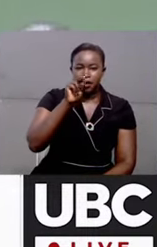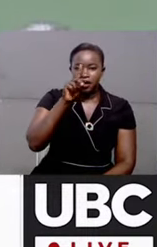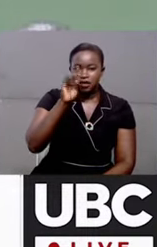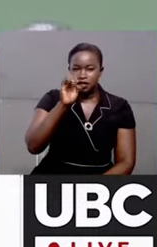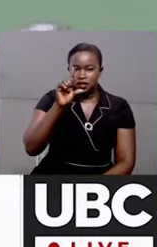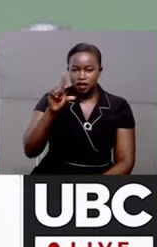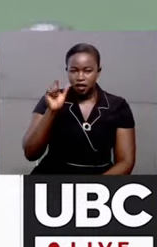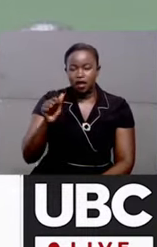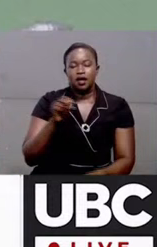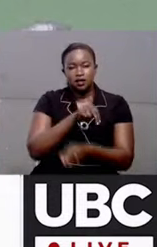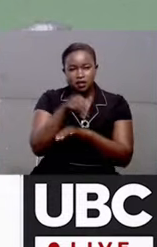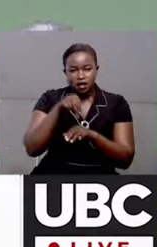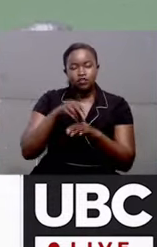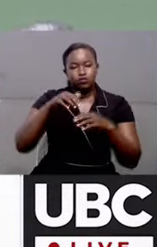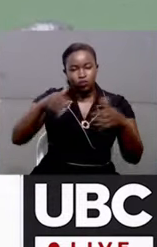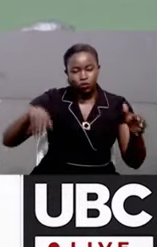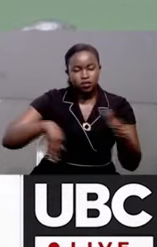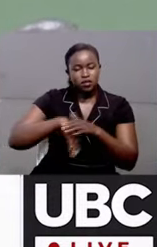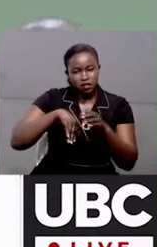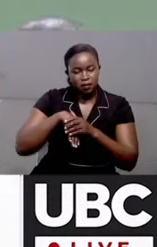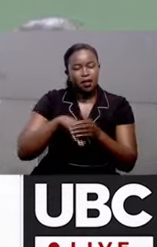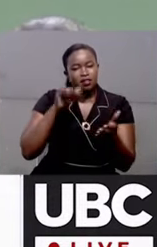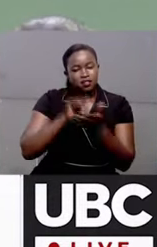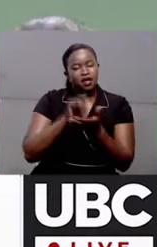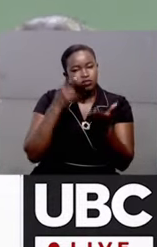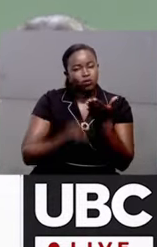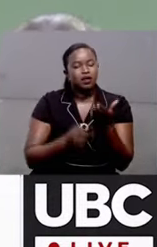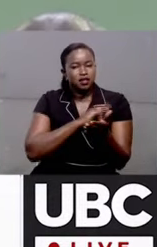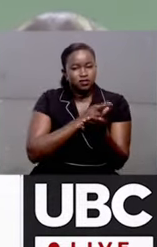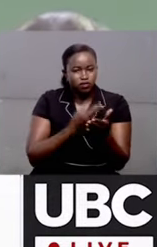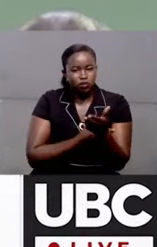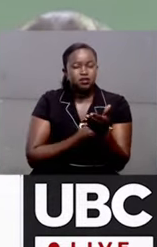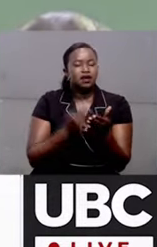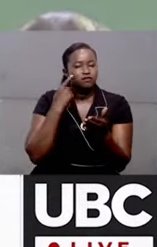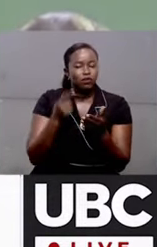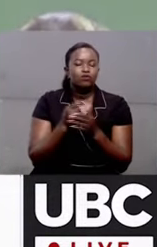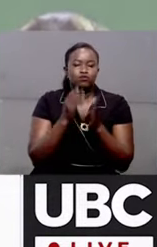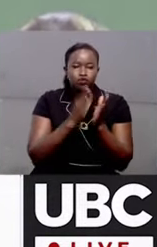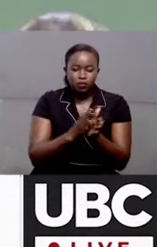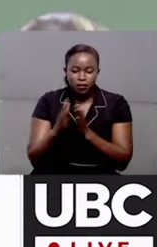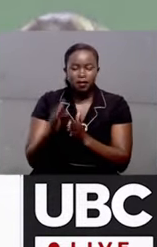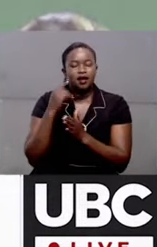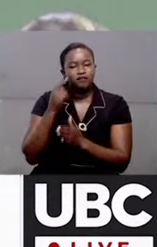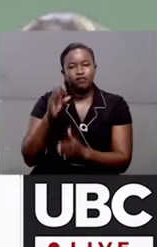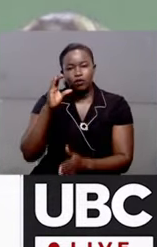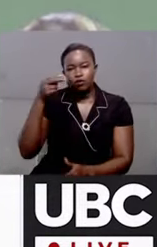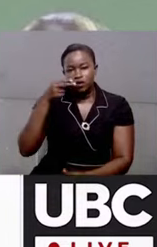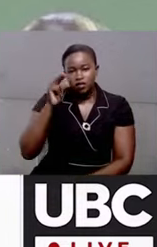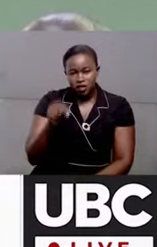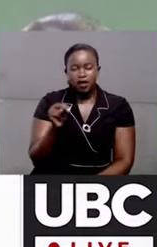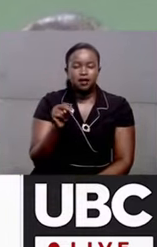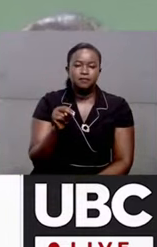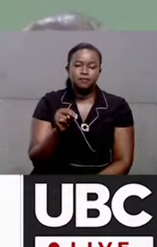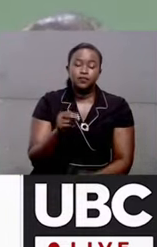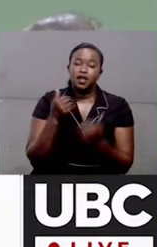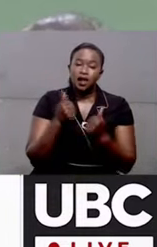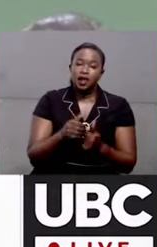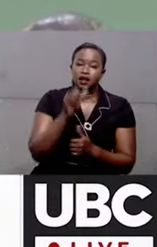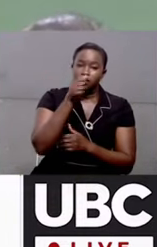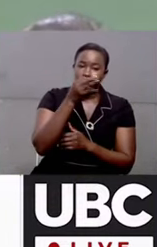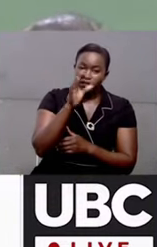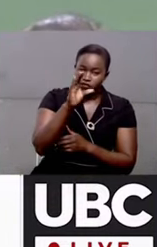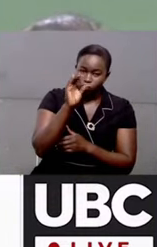And that's what these resources are meant to do, prepare for CHAN. And then the AFCON